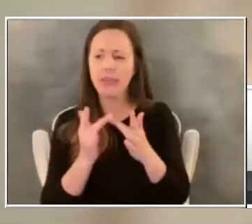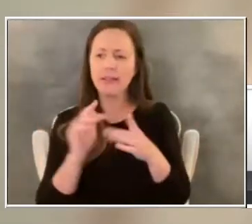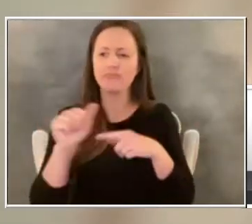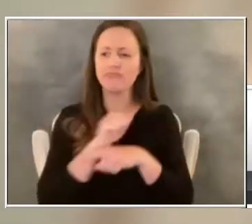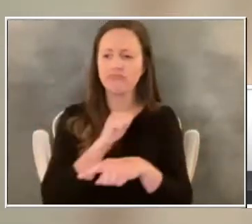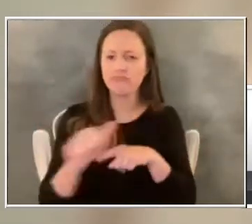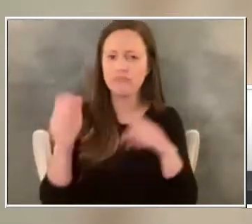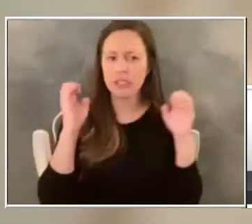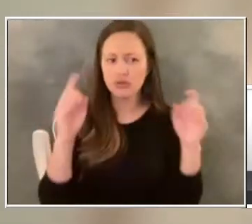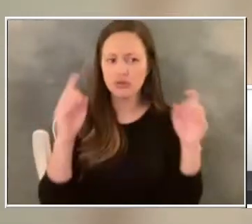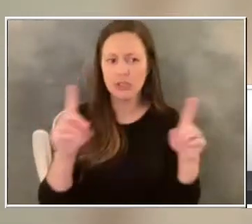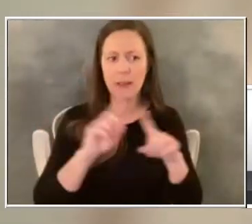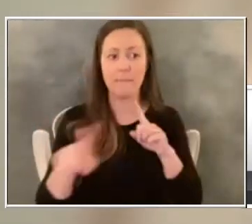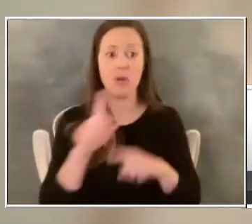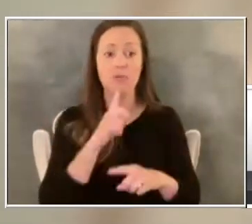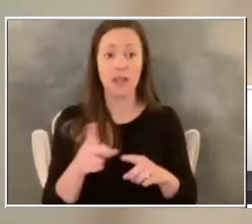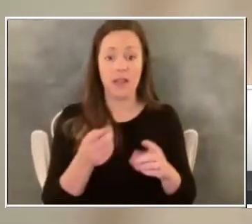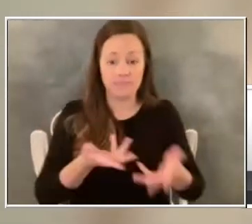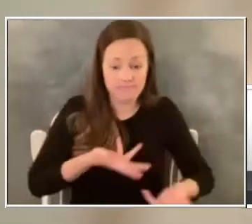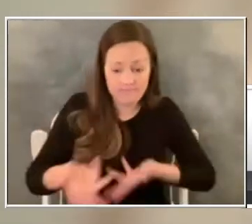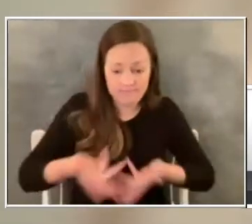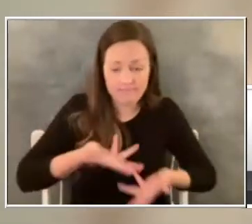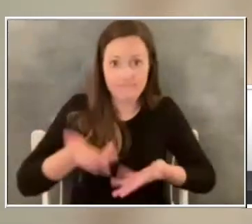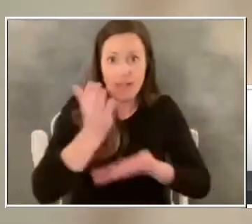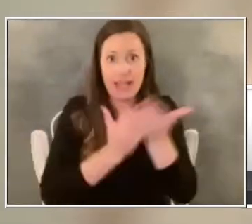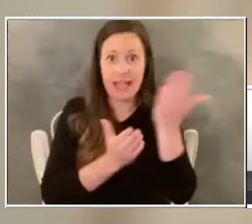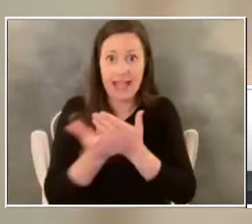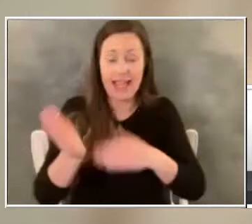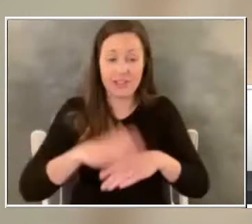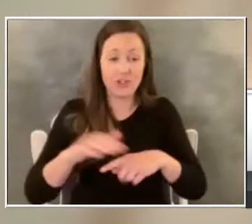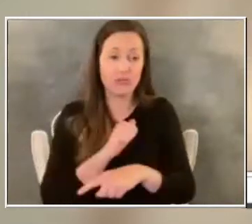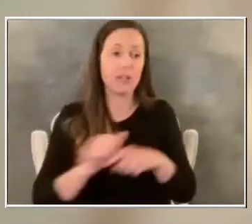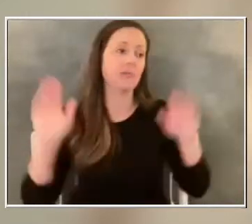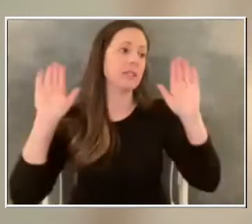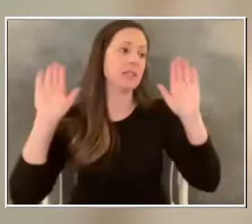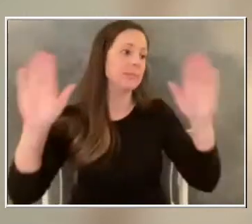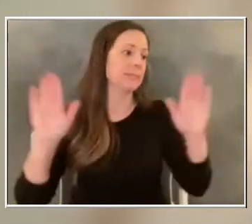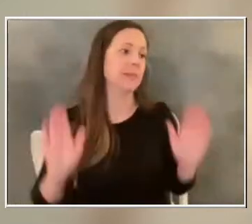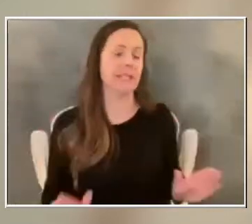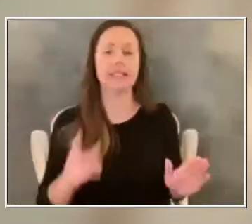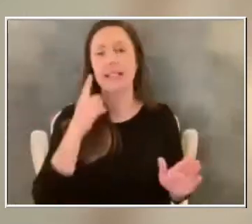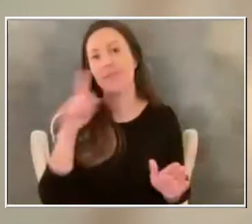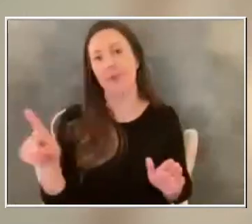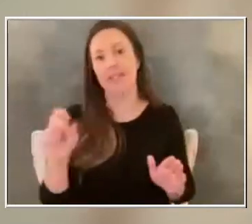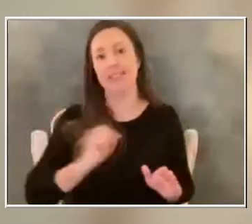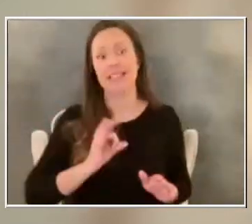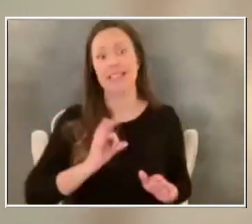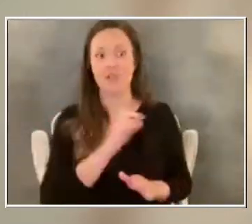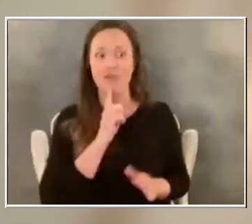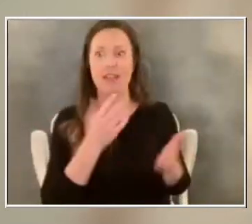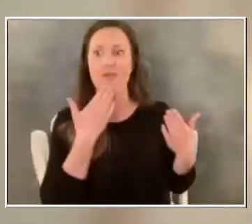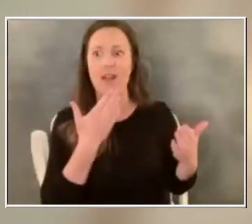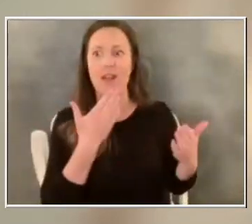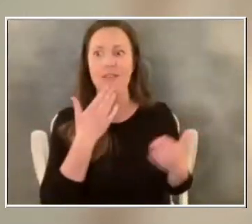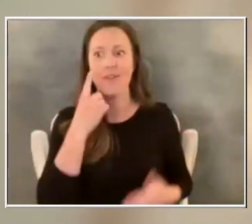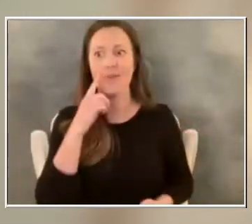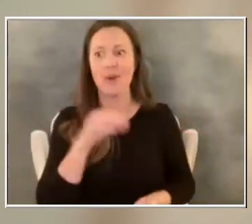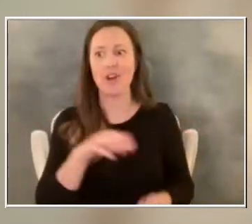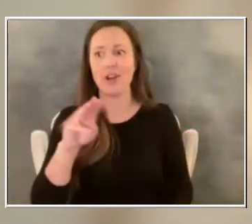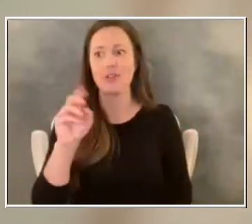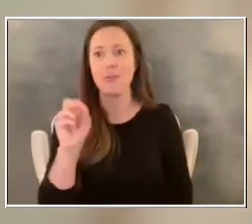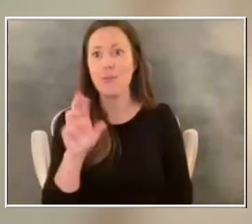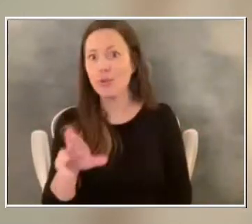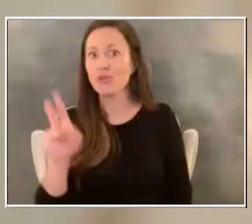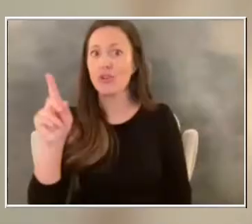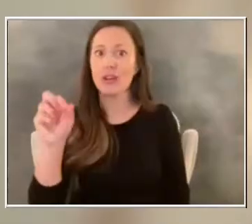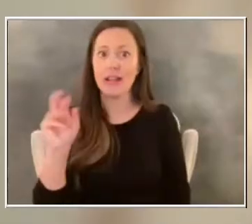really getting to do the hands-on training was phenomenal for our staff, and we're very grateful for Dr. Mosier, Karen, and the whole Care Collaborative